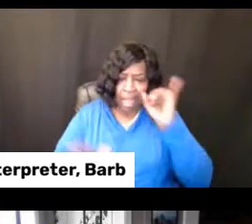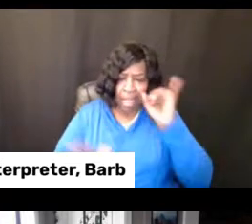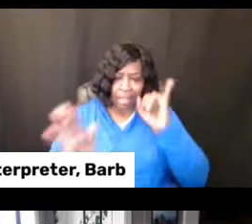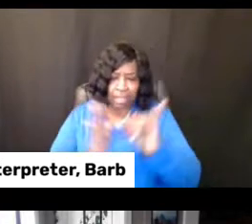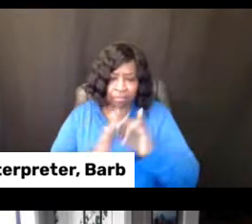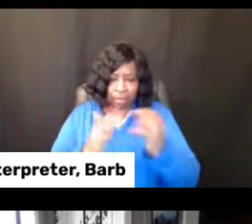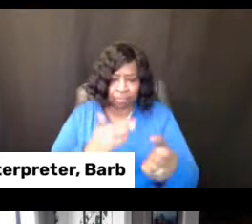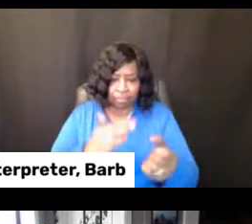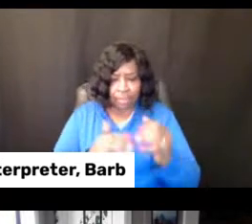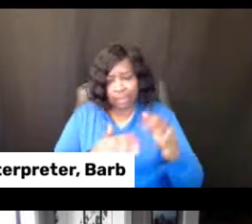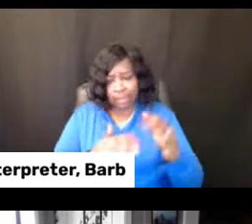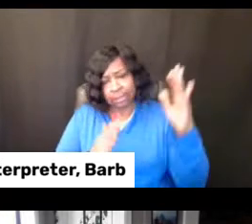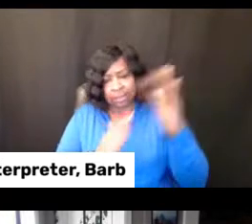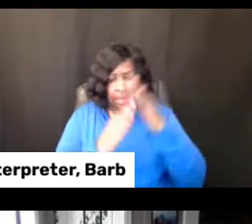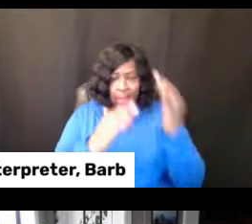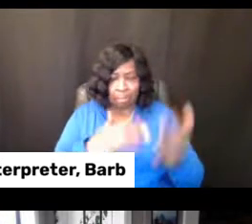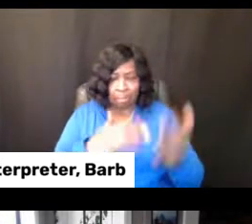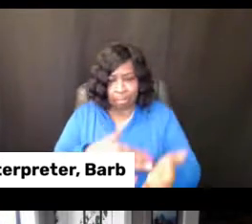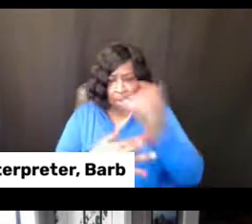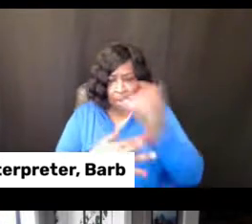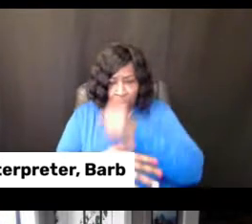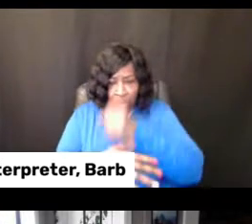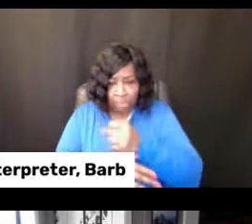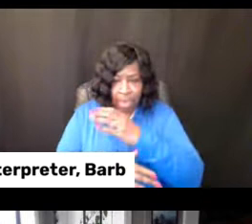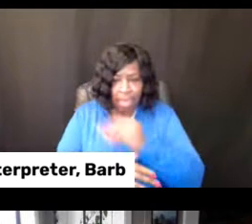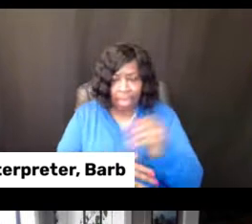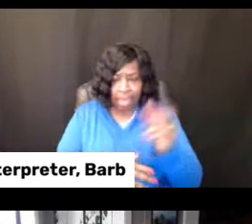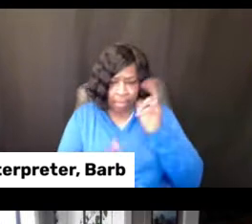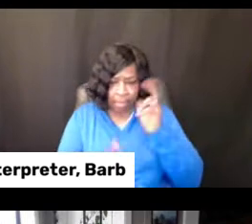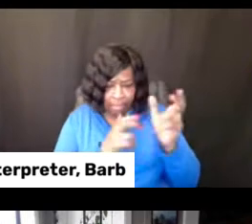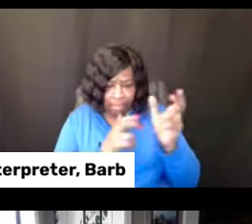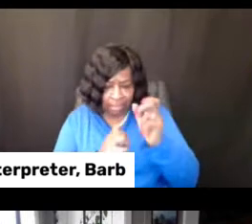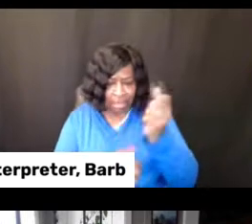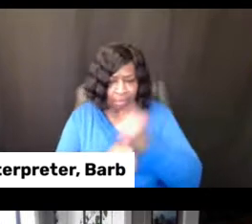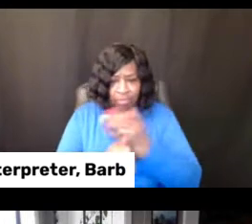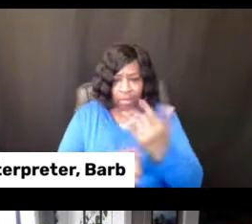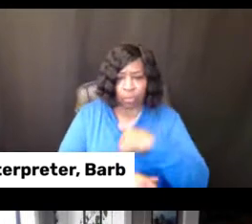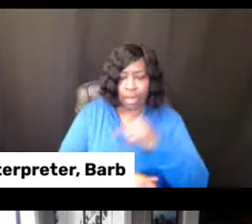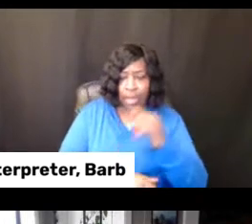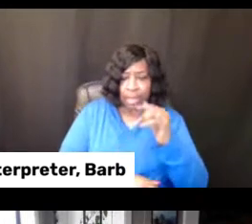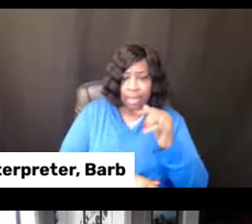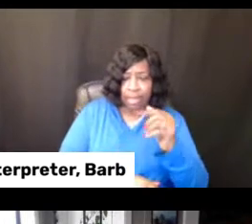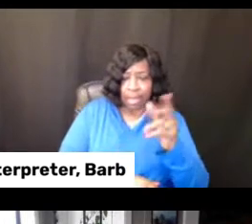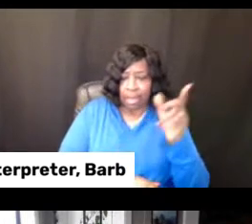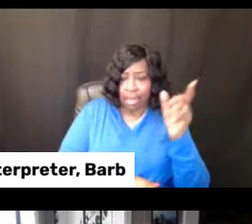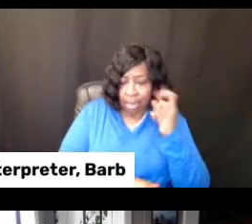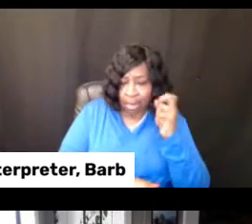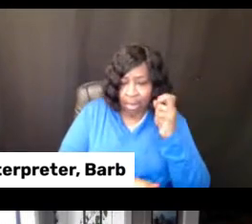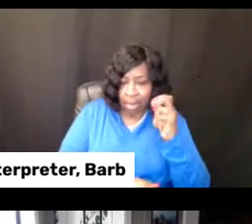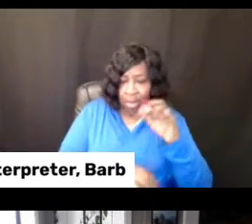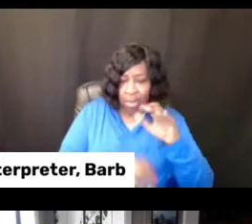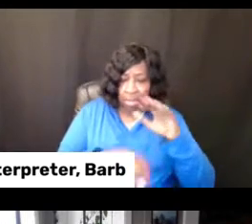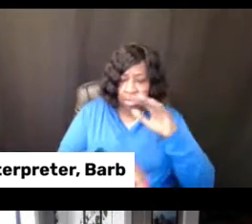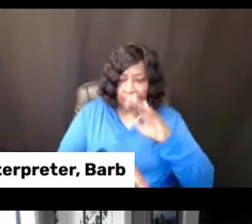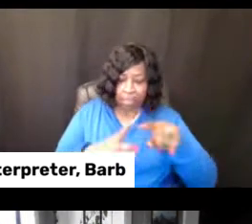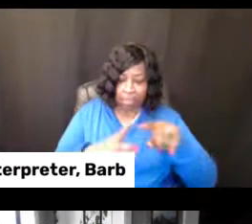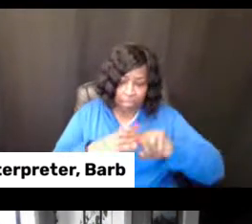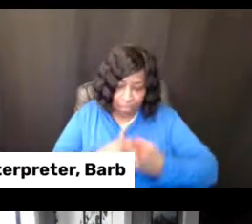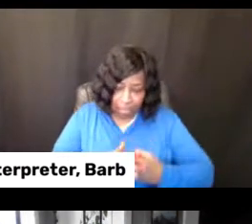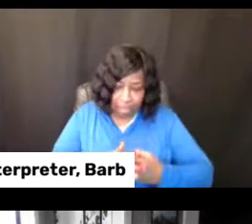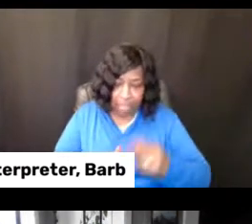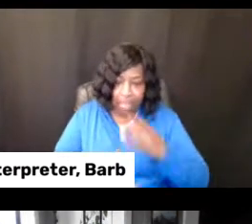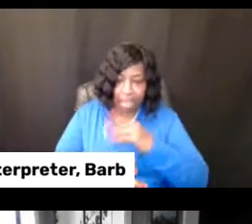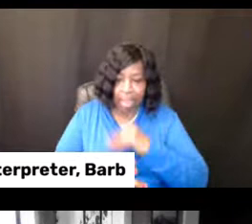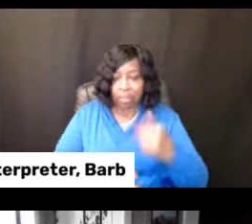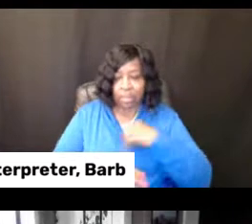and ag policy, essentially listening to everything that we're hearing going on the ground, needs that are unmet, challenges